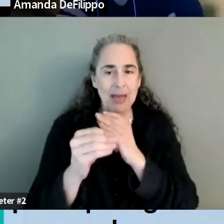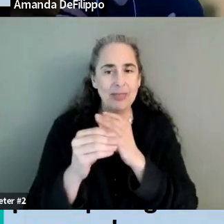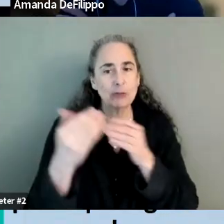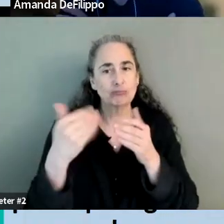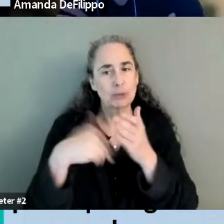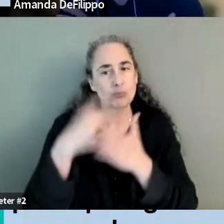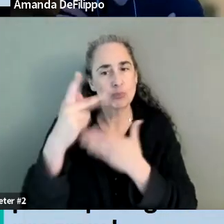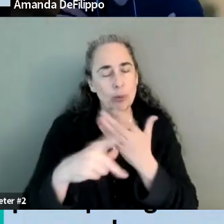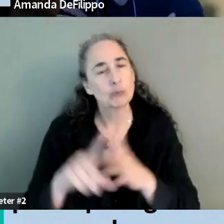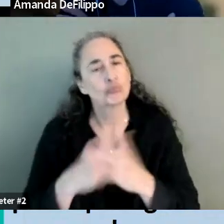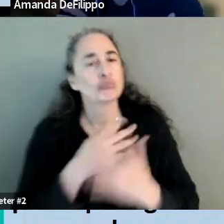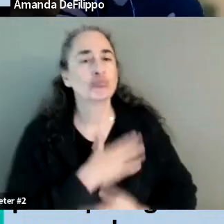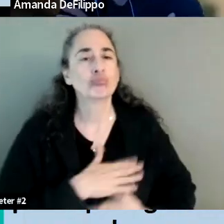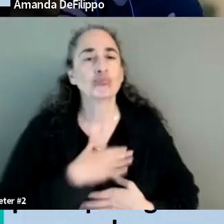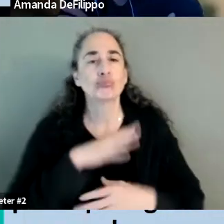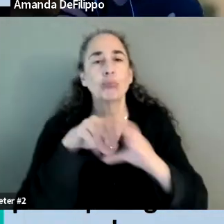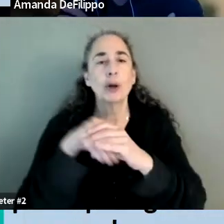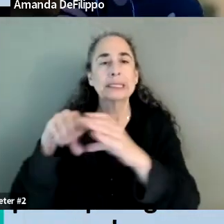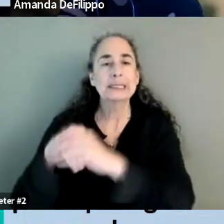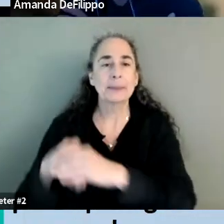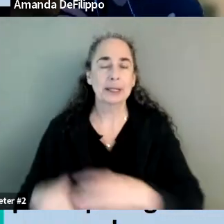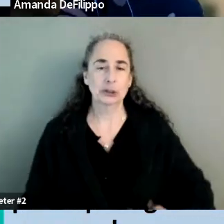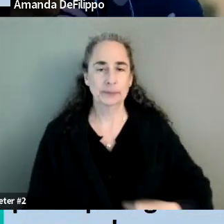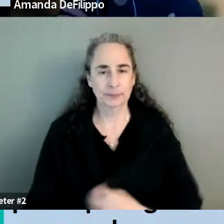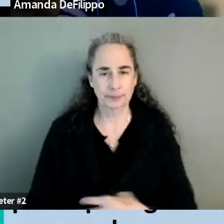start enjoying your participation.